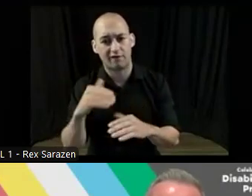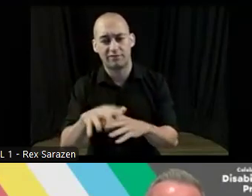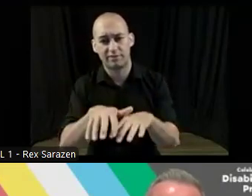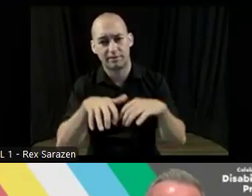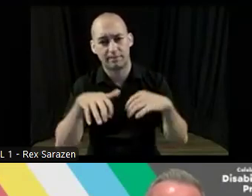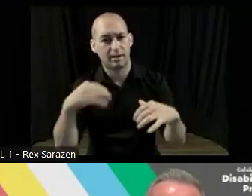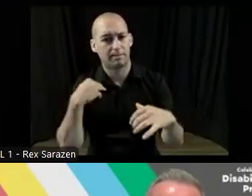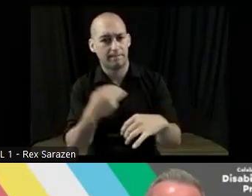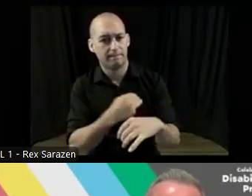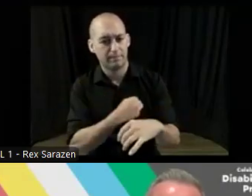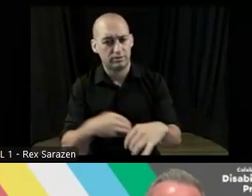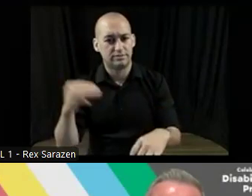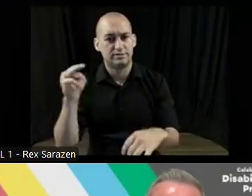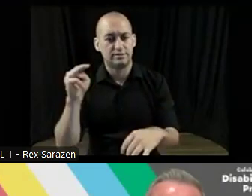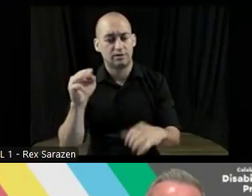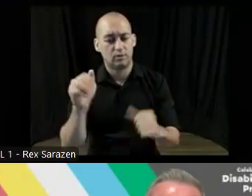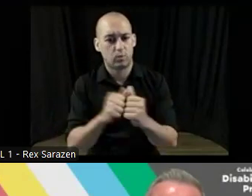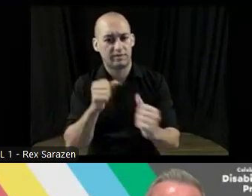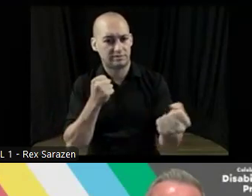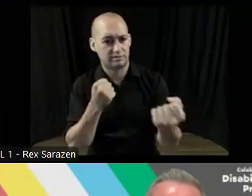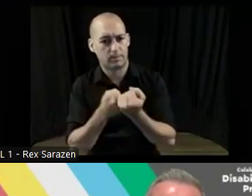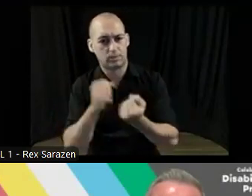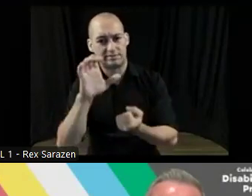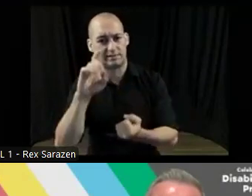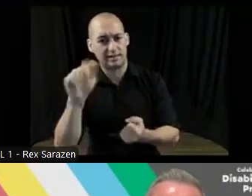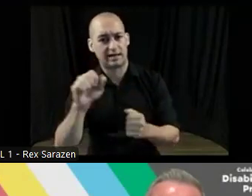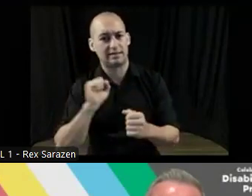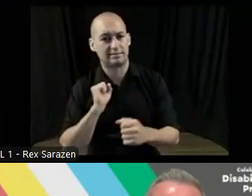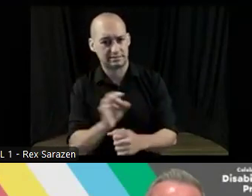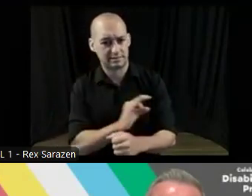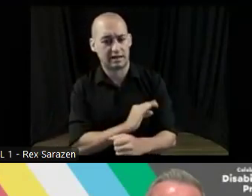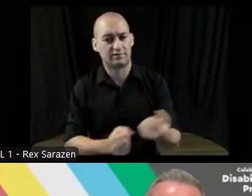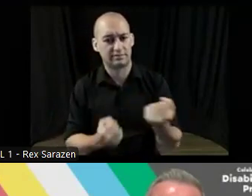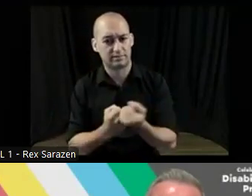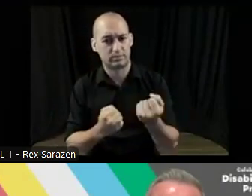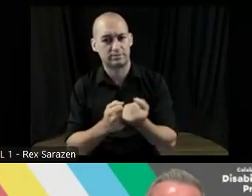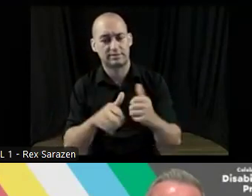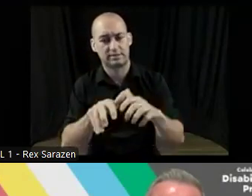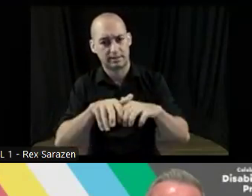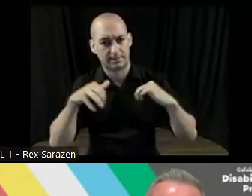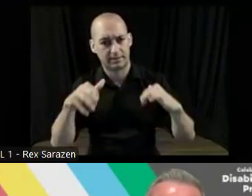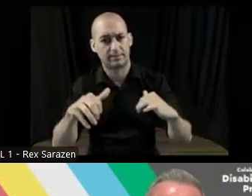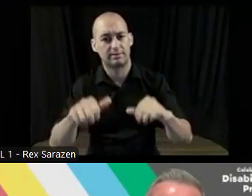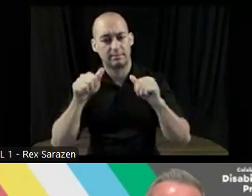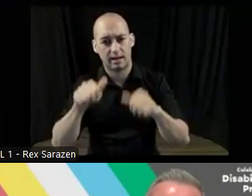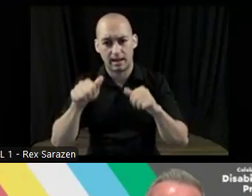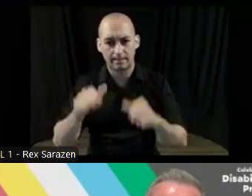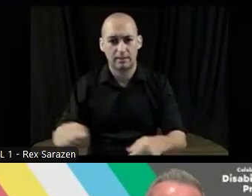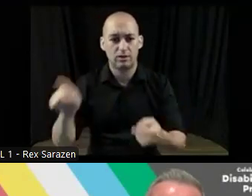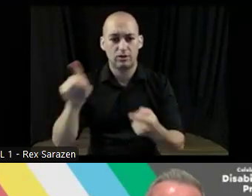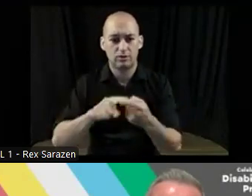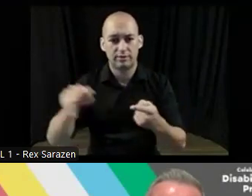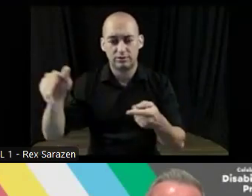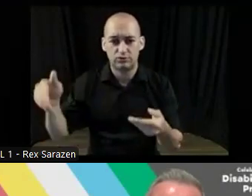members with support of the CDA staff who supports the committees be able to